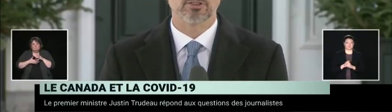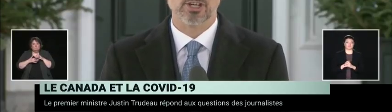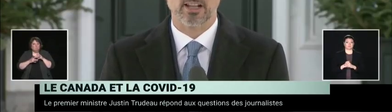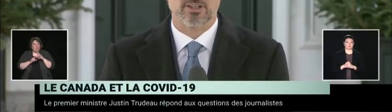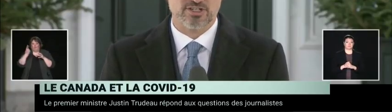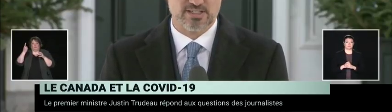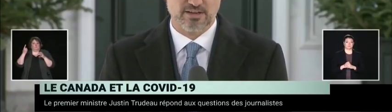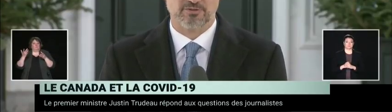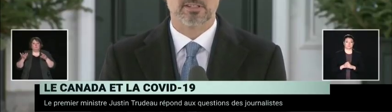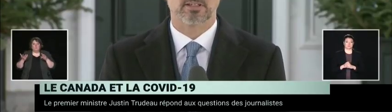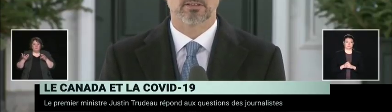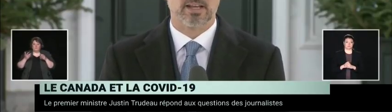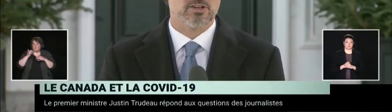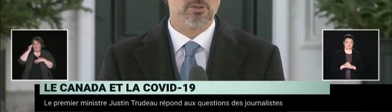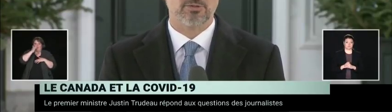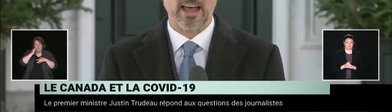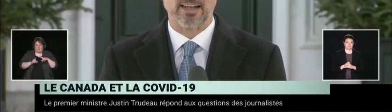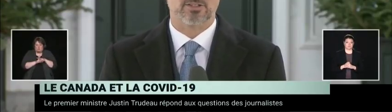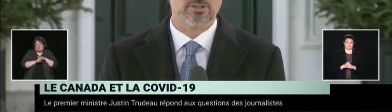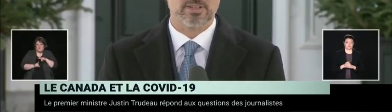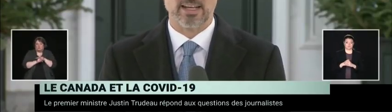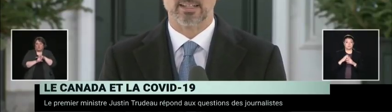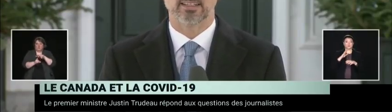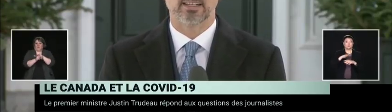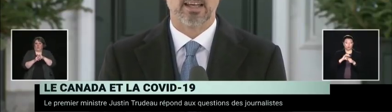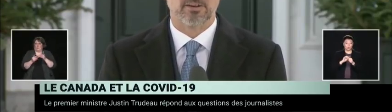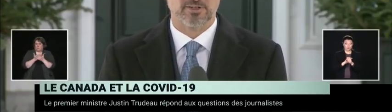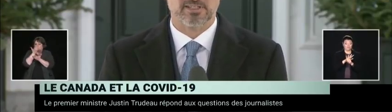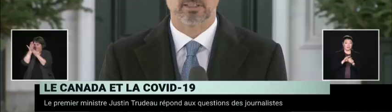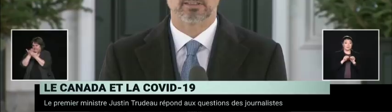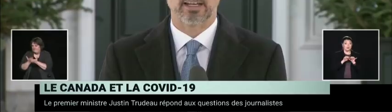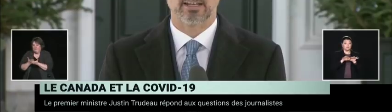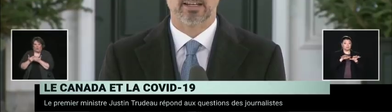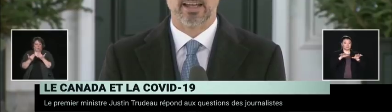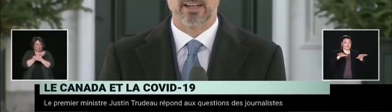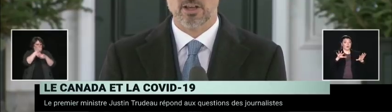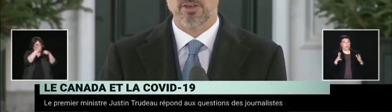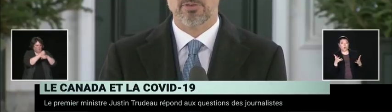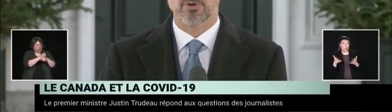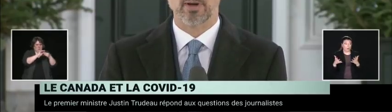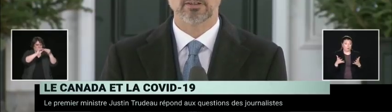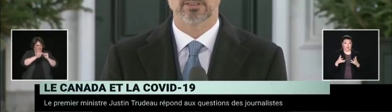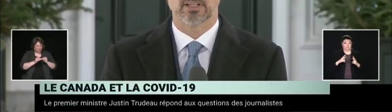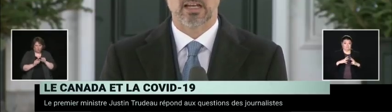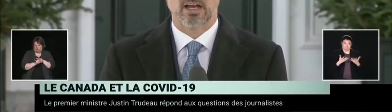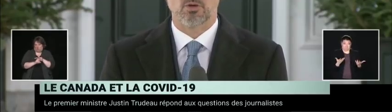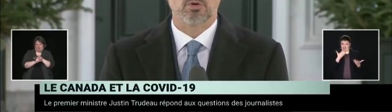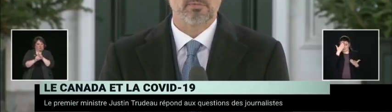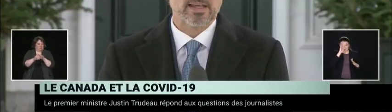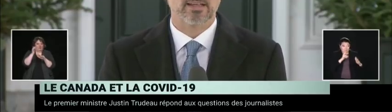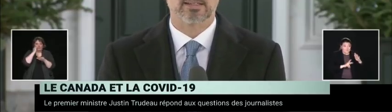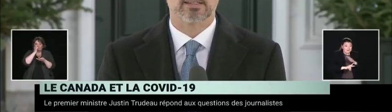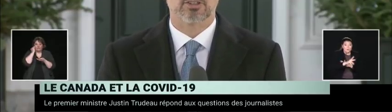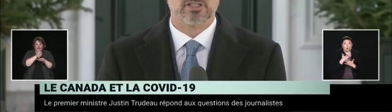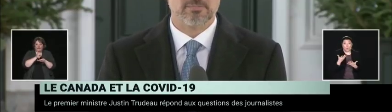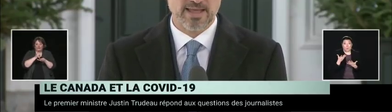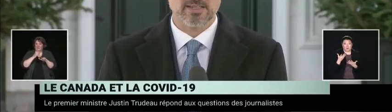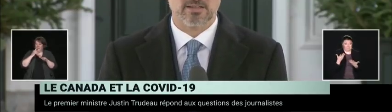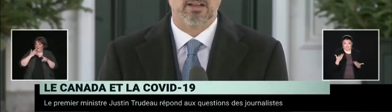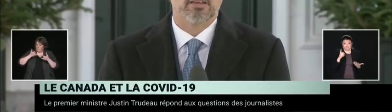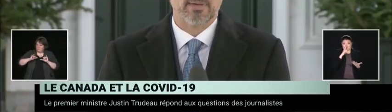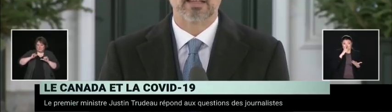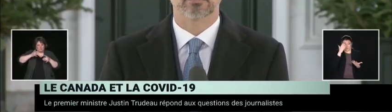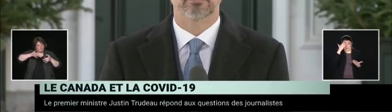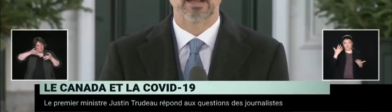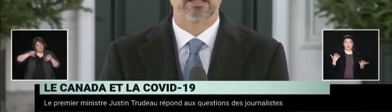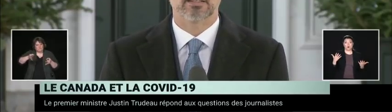presenting new challenges every single day, new facts, new data every single day. And throughout, we're making decisions based